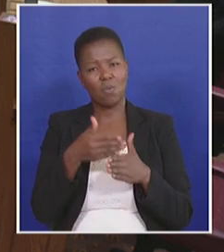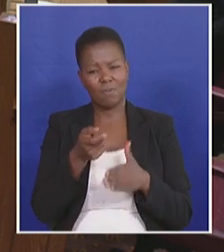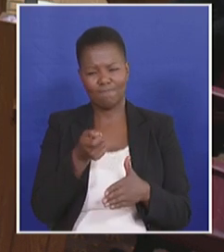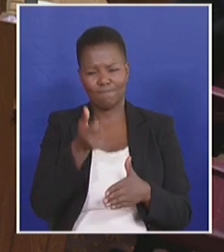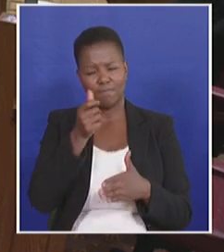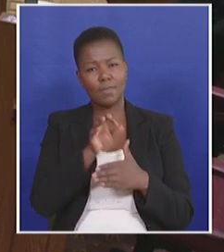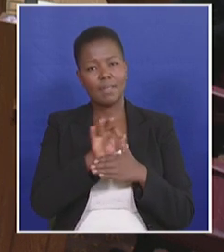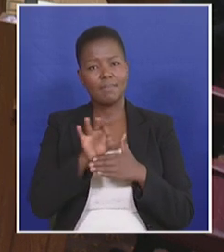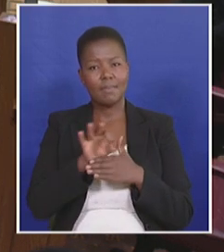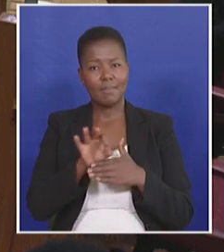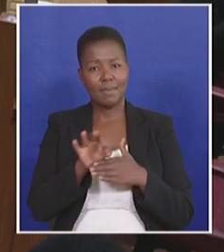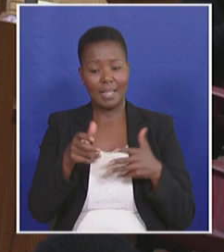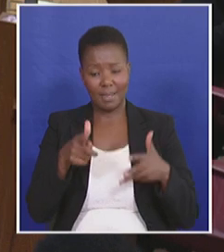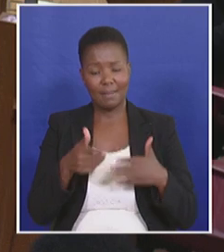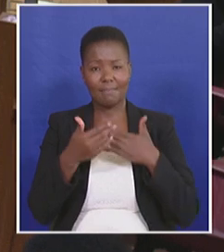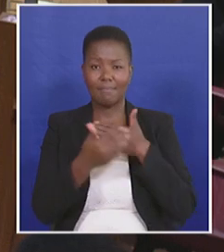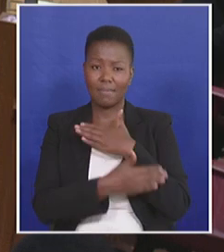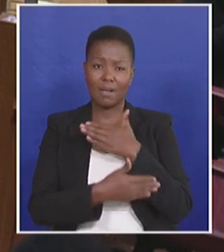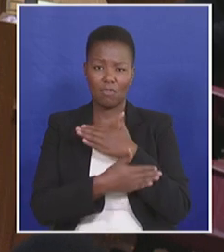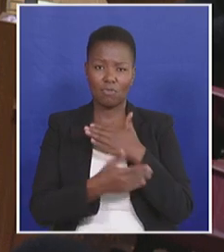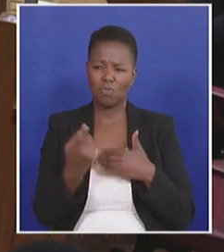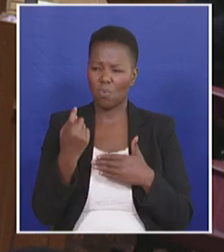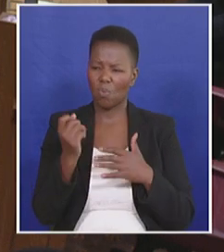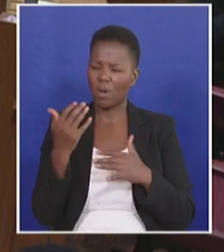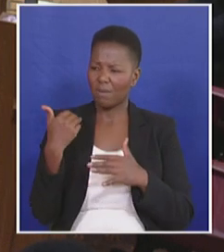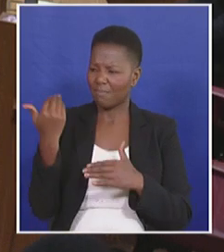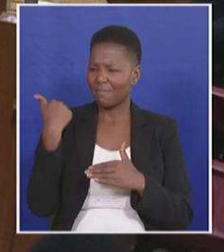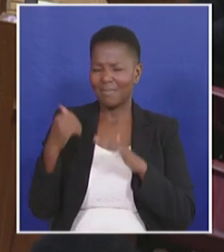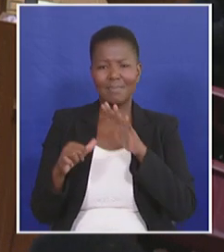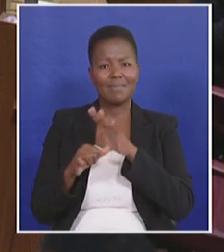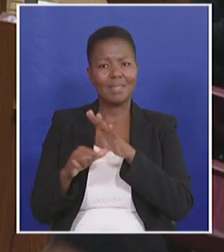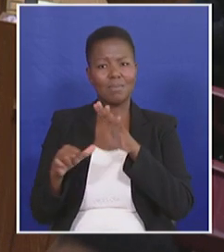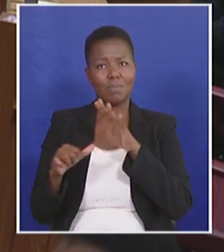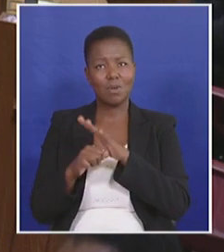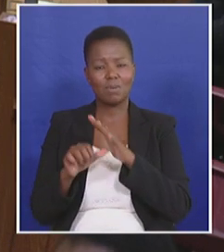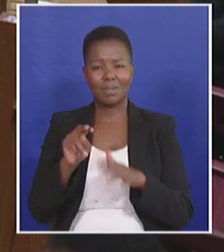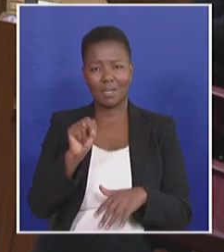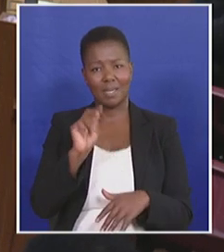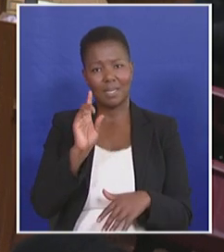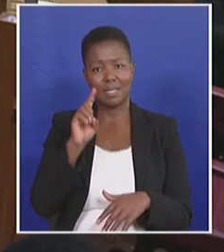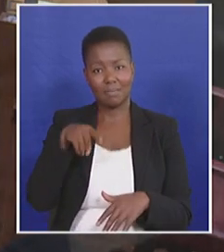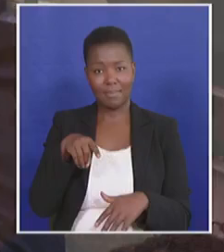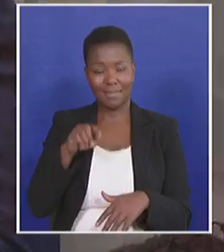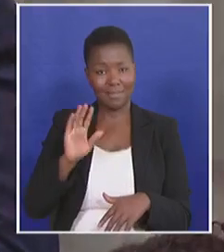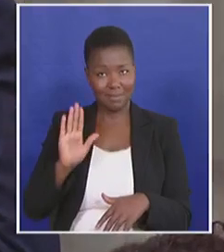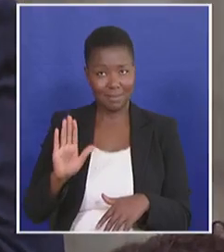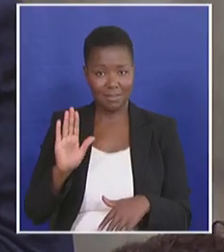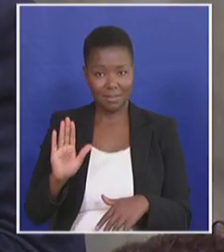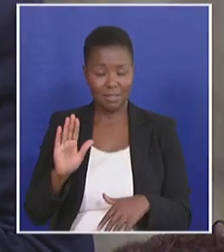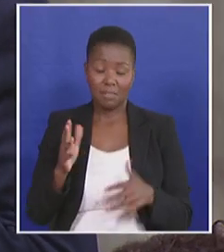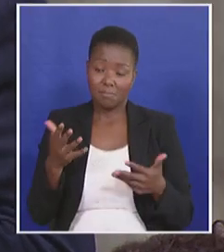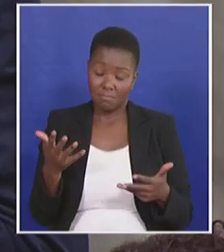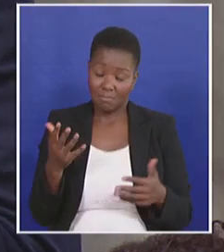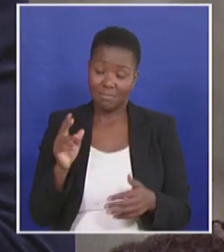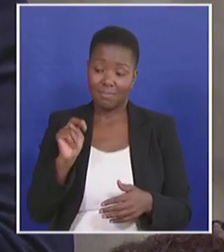things in this country, and one of the guiding ones, obviously the most important ones, I think, is a National Development Plan. And then